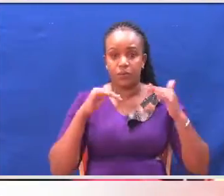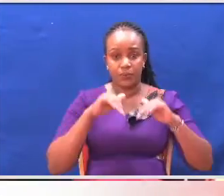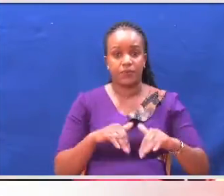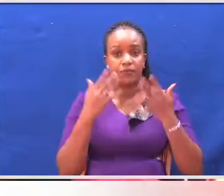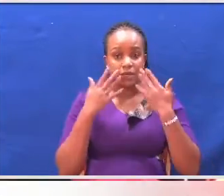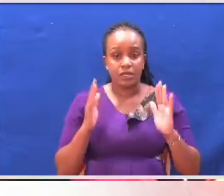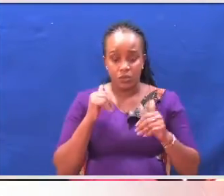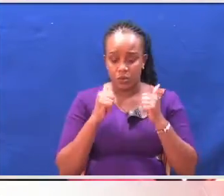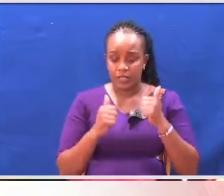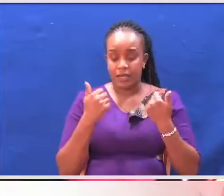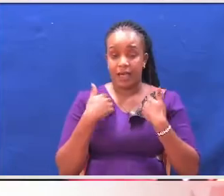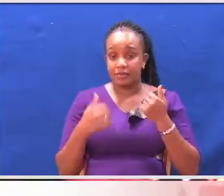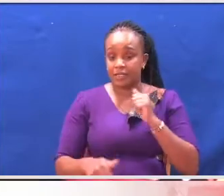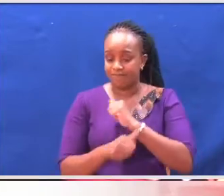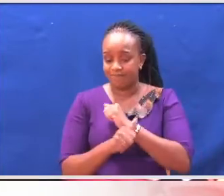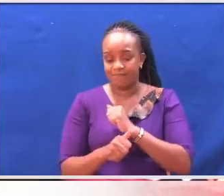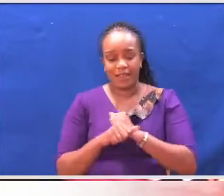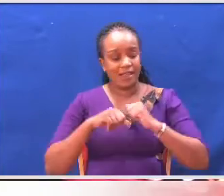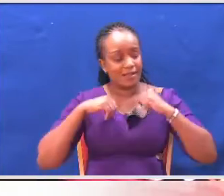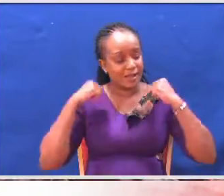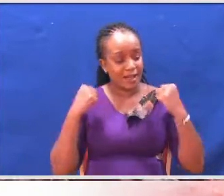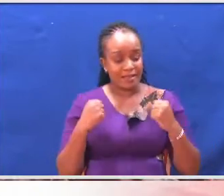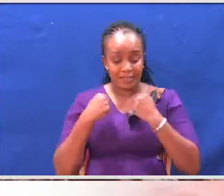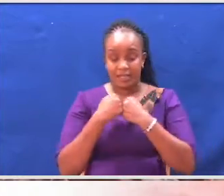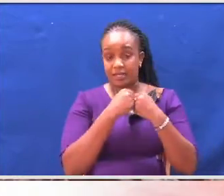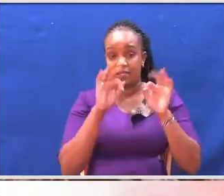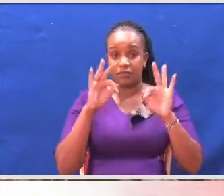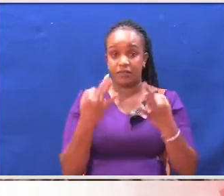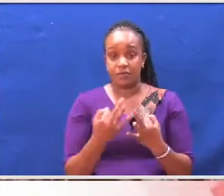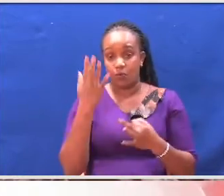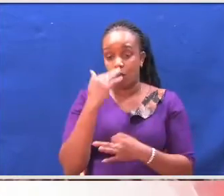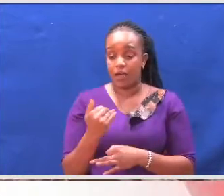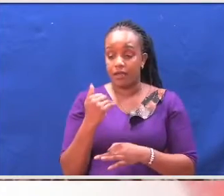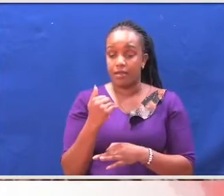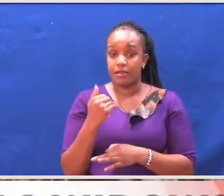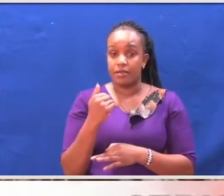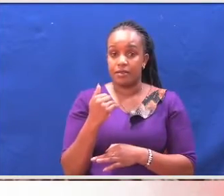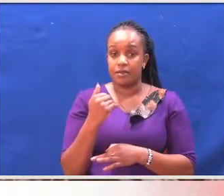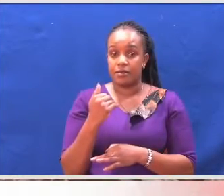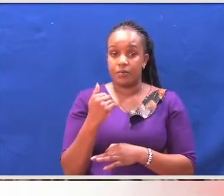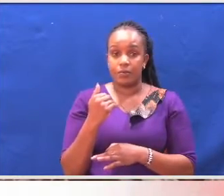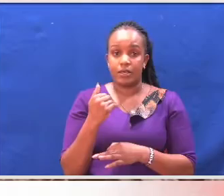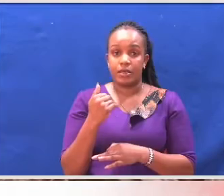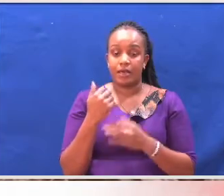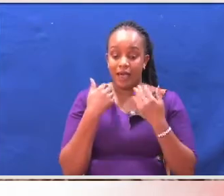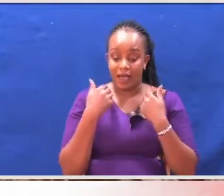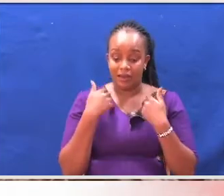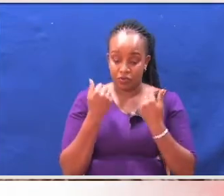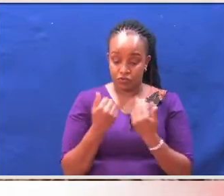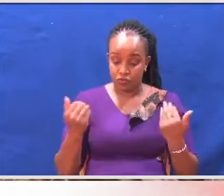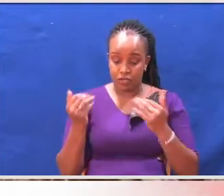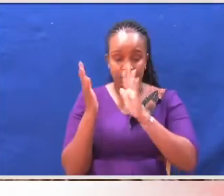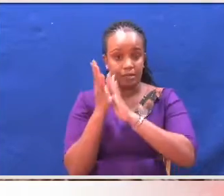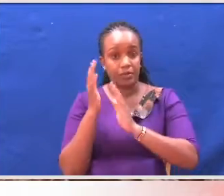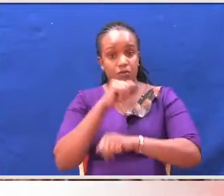to the family since her husband was the sole breadwinner. Ilibidi hata watoto tuwatoe boarding schools wakuje katika